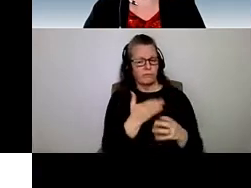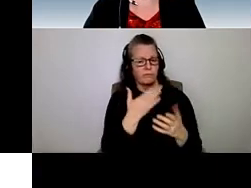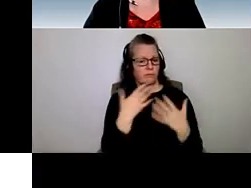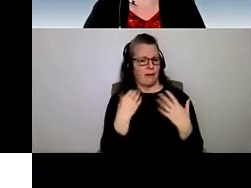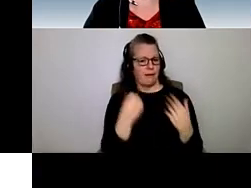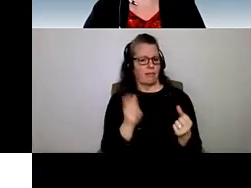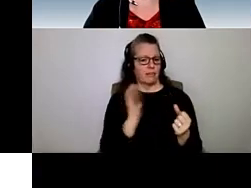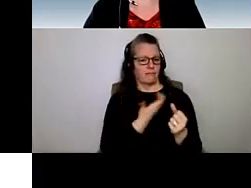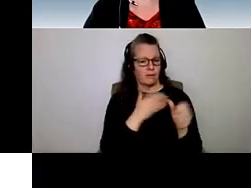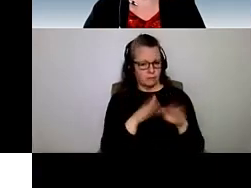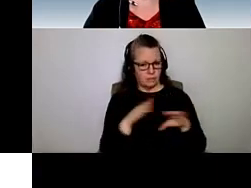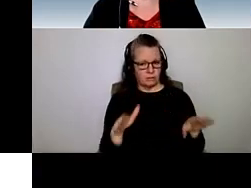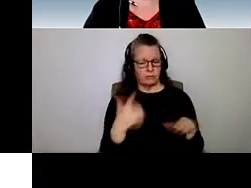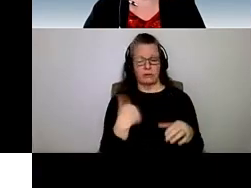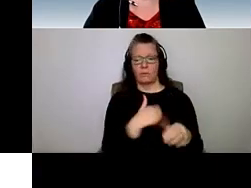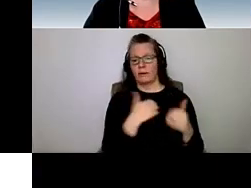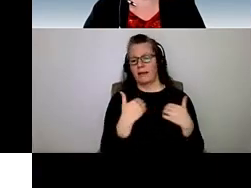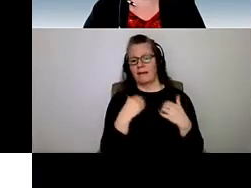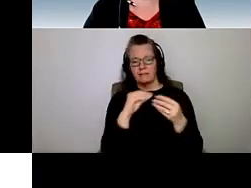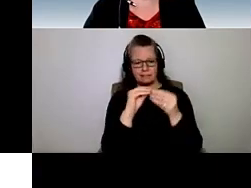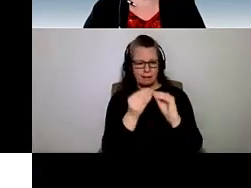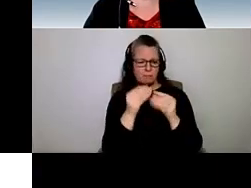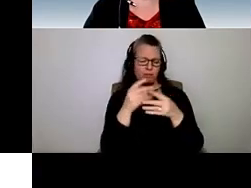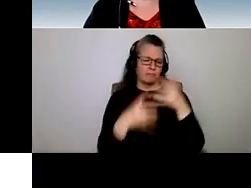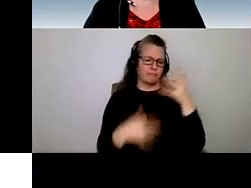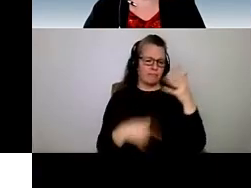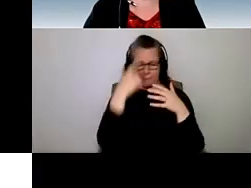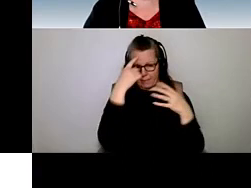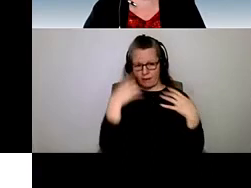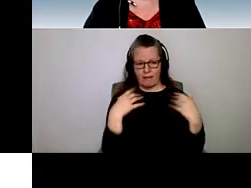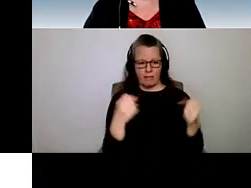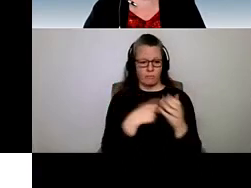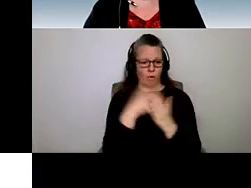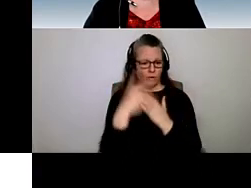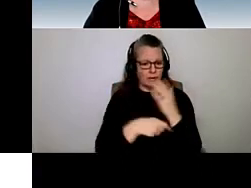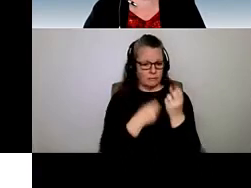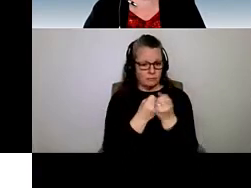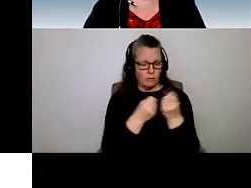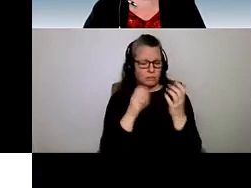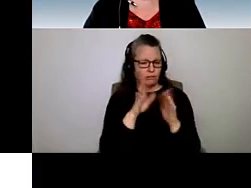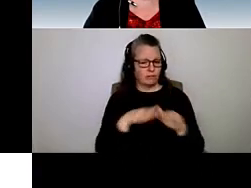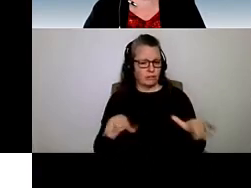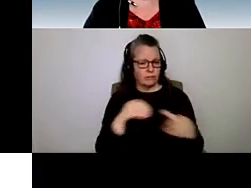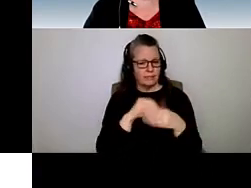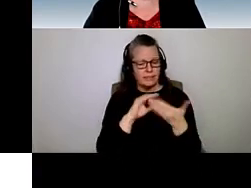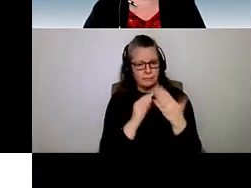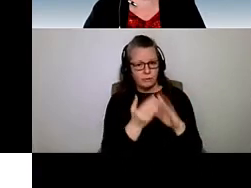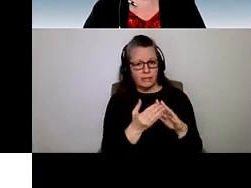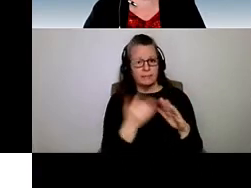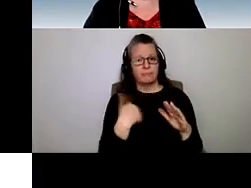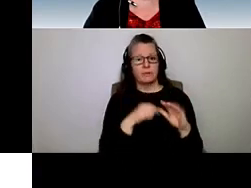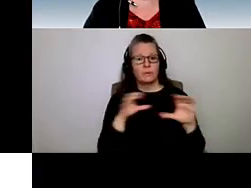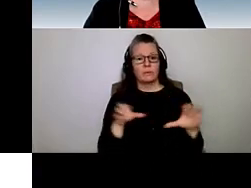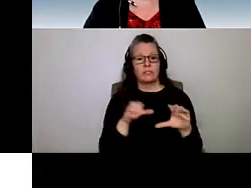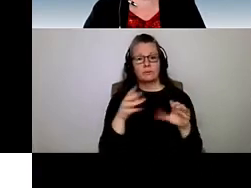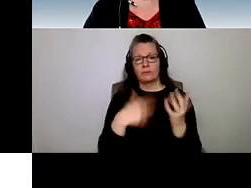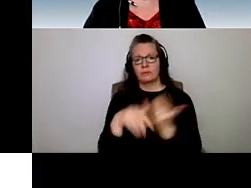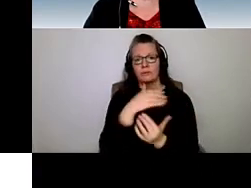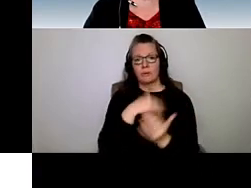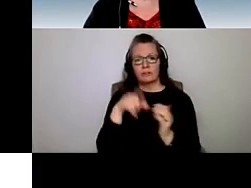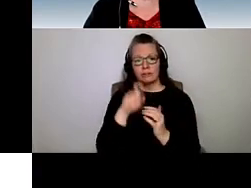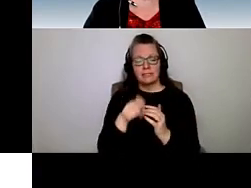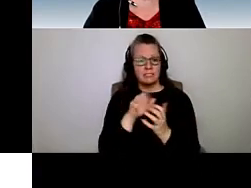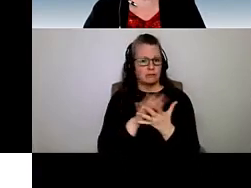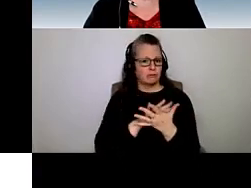children. We actually have a number of mental health programs that support children in the community. We do social needs screening in